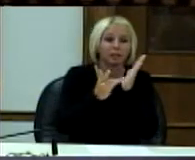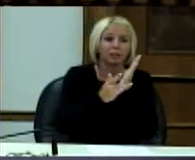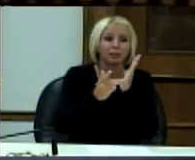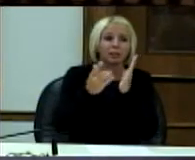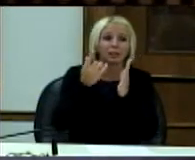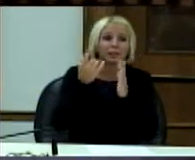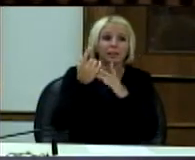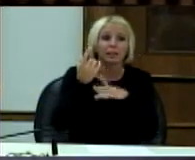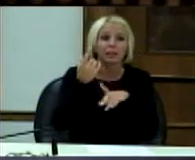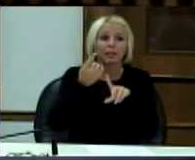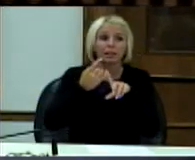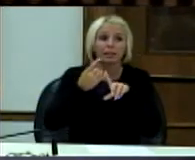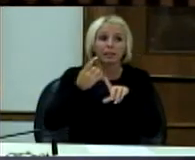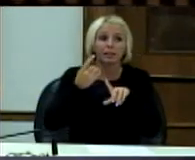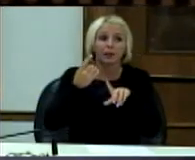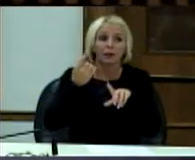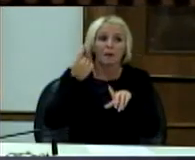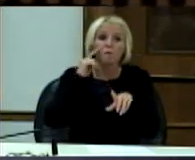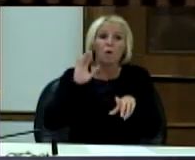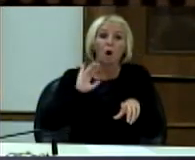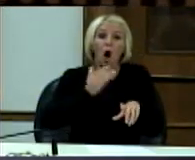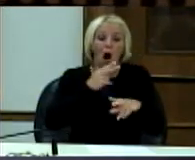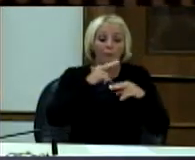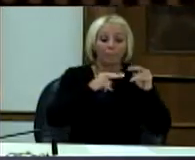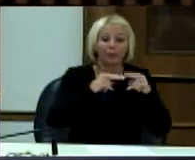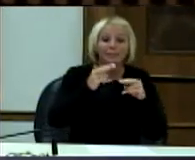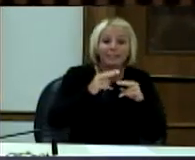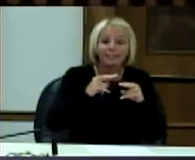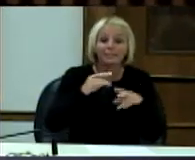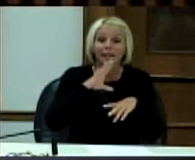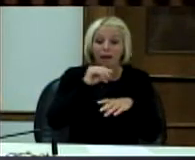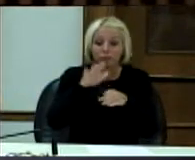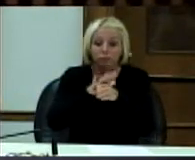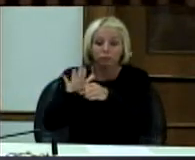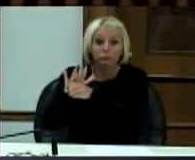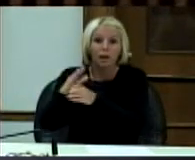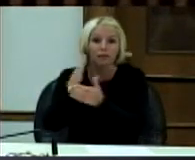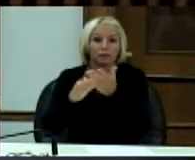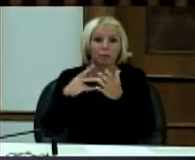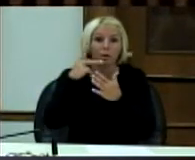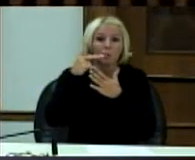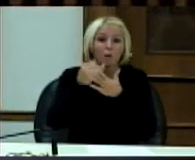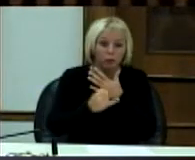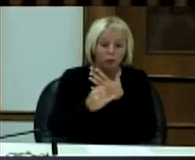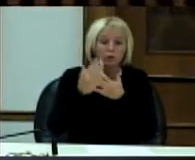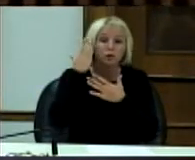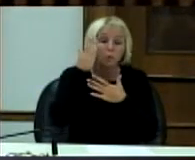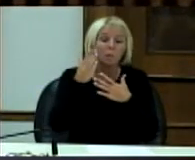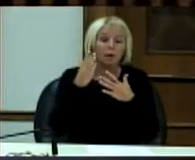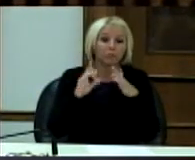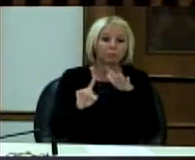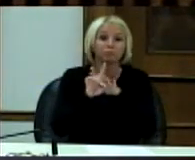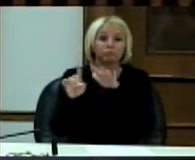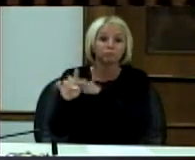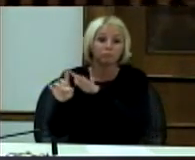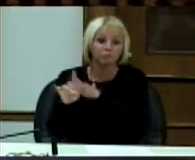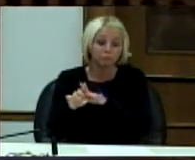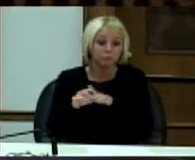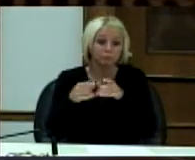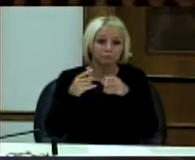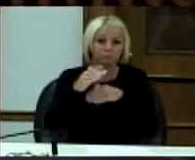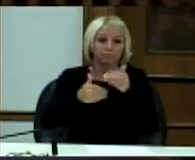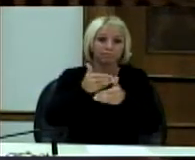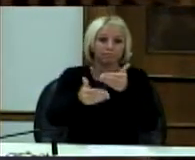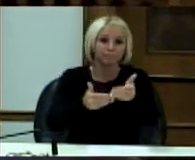our operating capital, excuse me, for our buildings and grounds and some of the projects that will be coming up in their